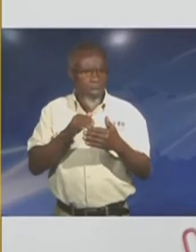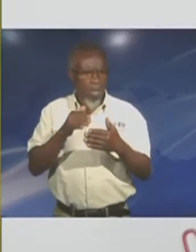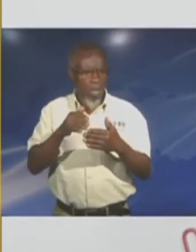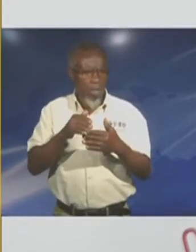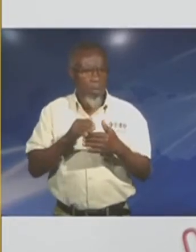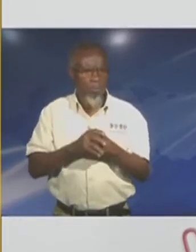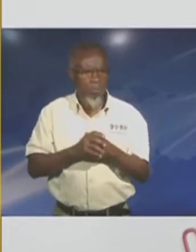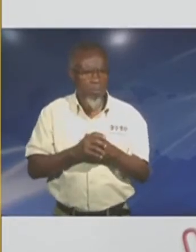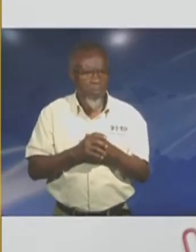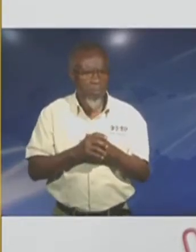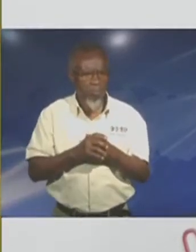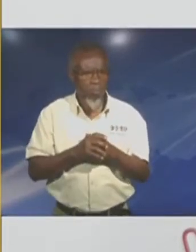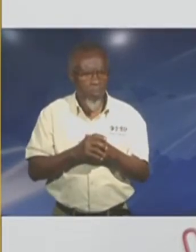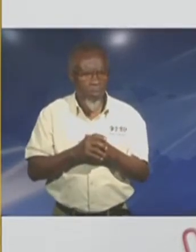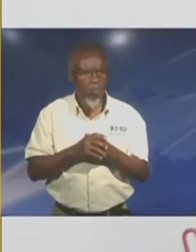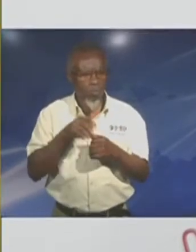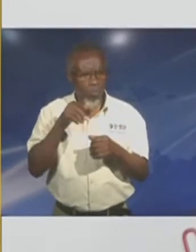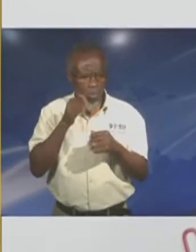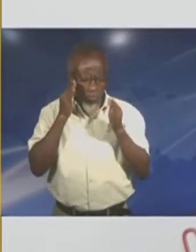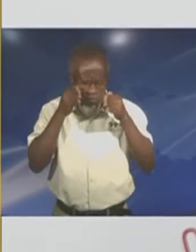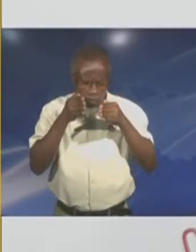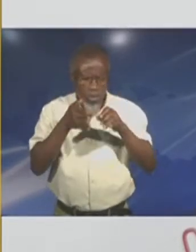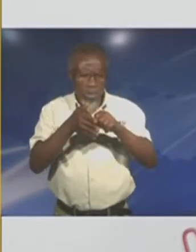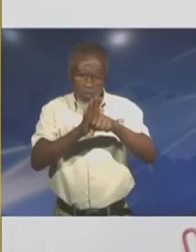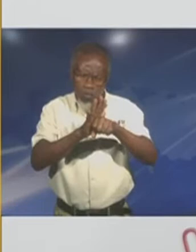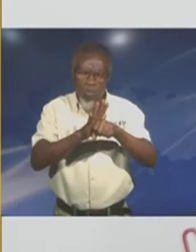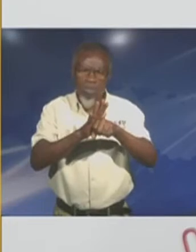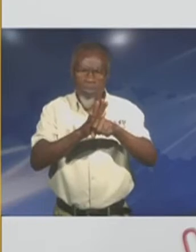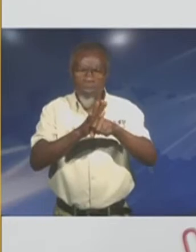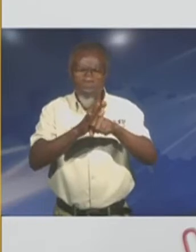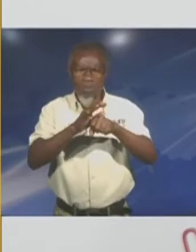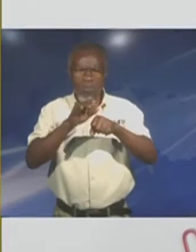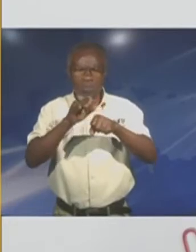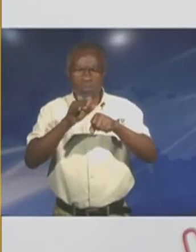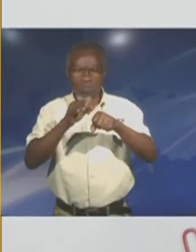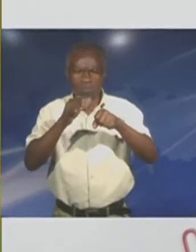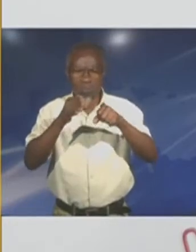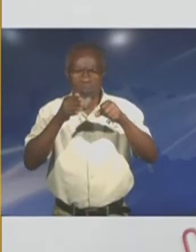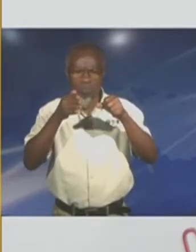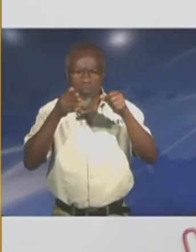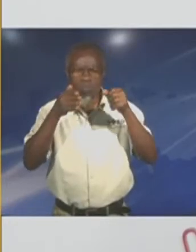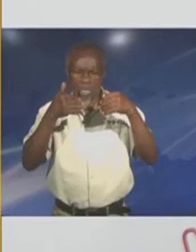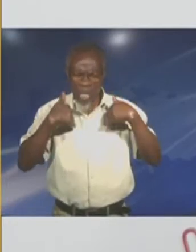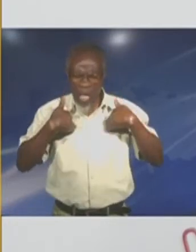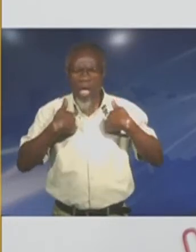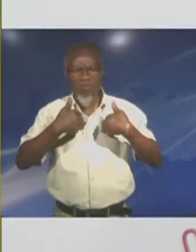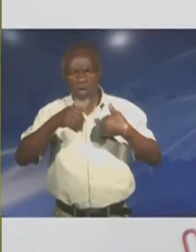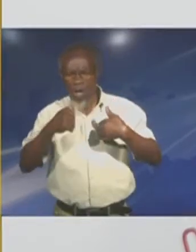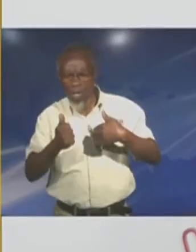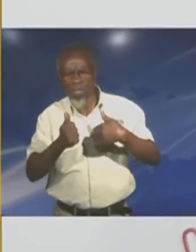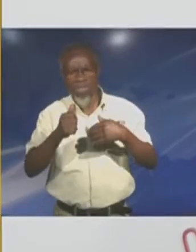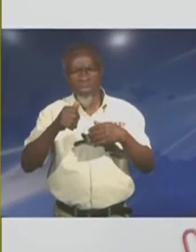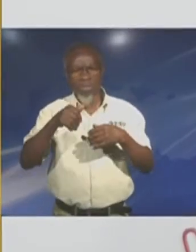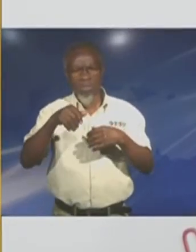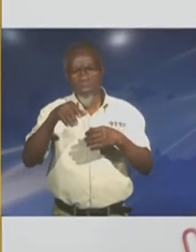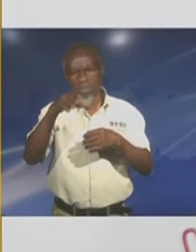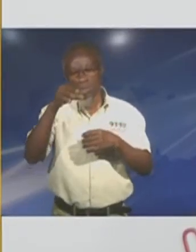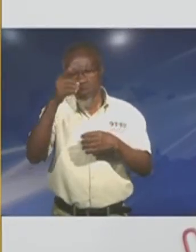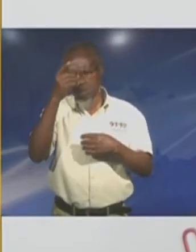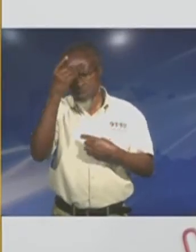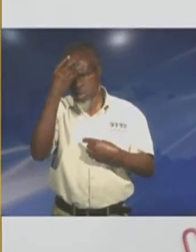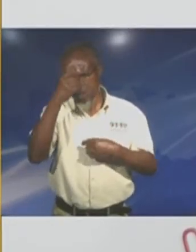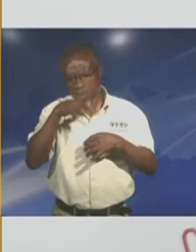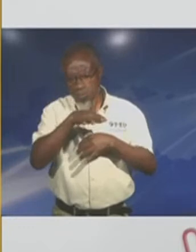sort of detailed focus, we do, as I just said, have the circulation of influenza in the